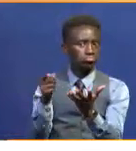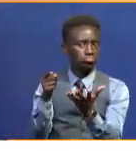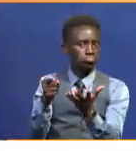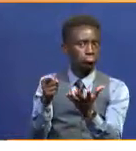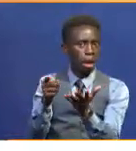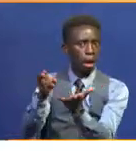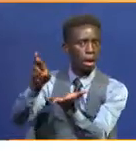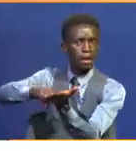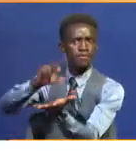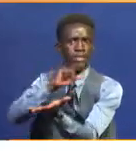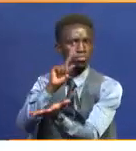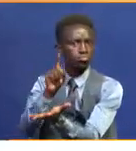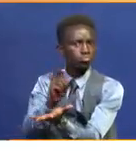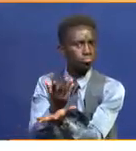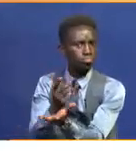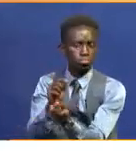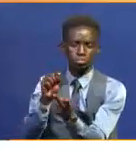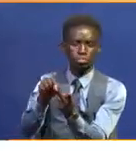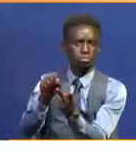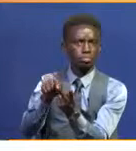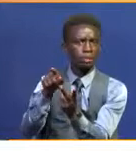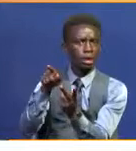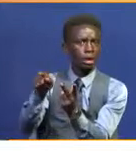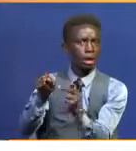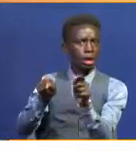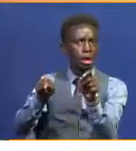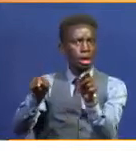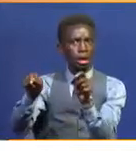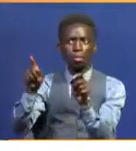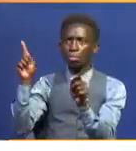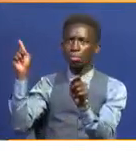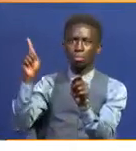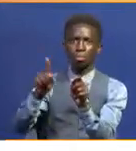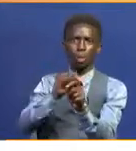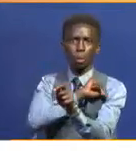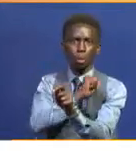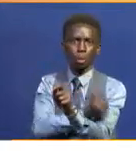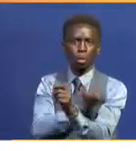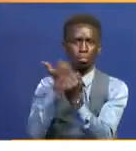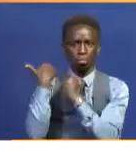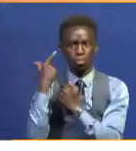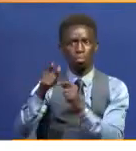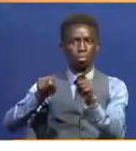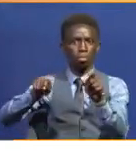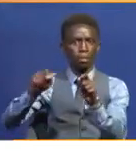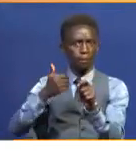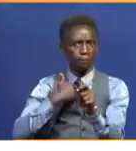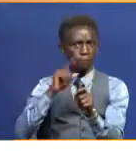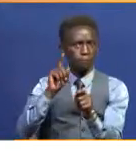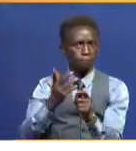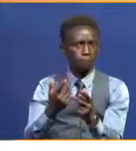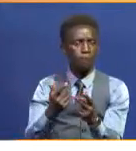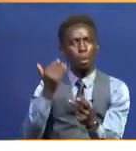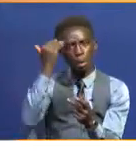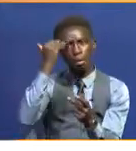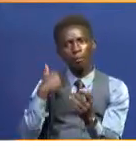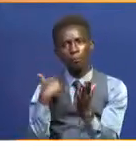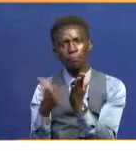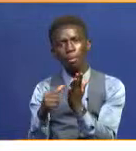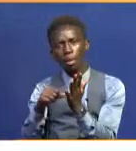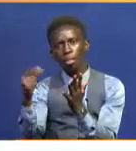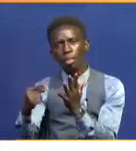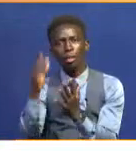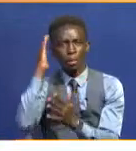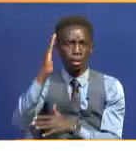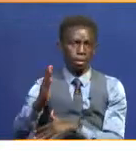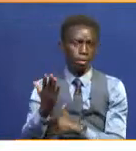is it registered, is it regulated, have they had any issues? And of course there's a case for companies that have been there for a long